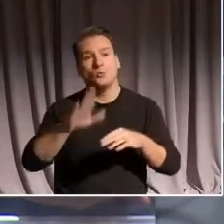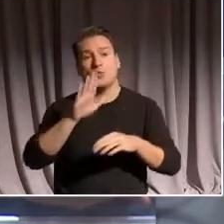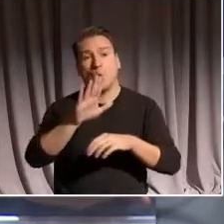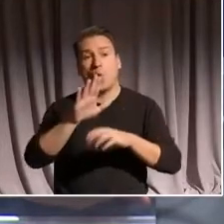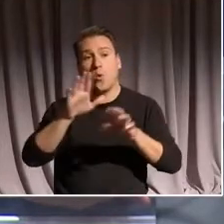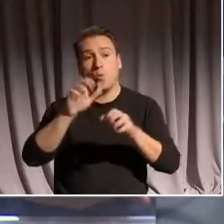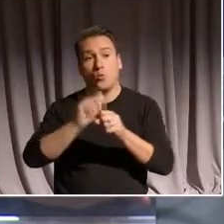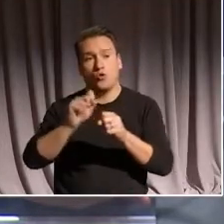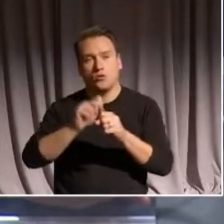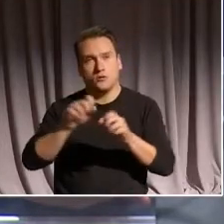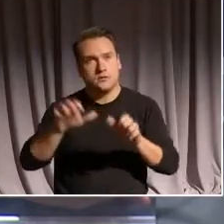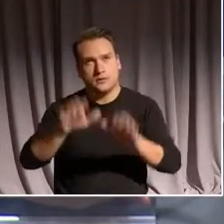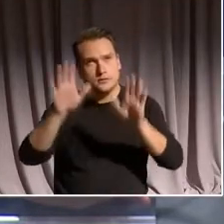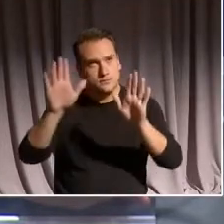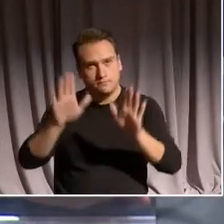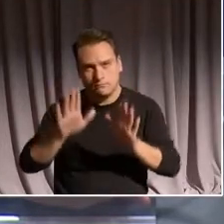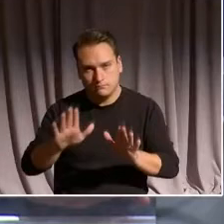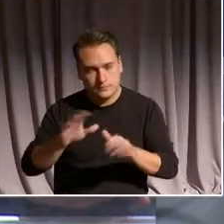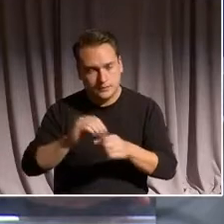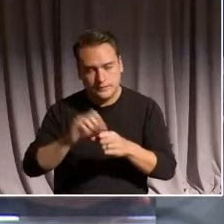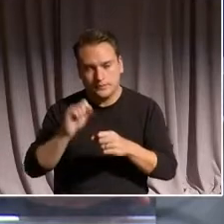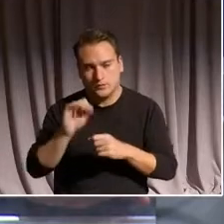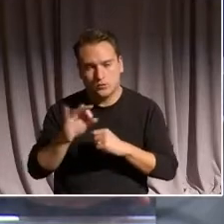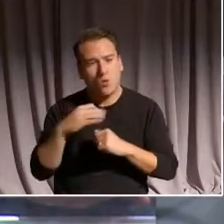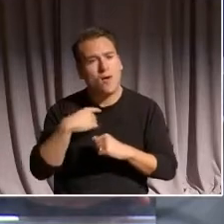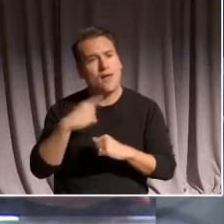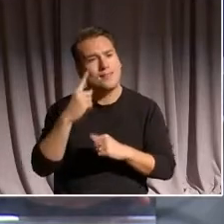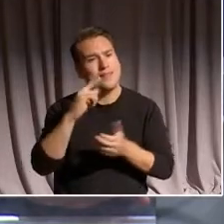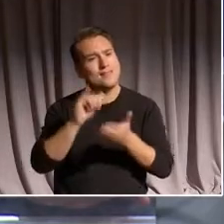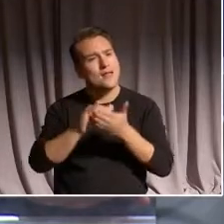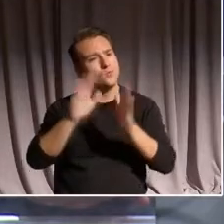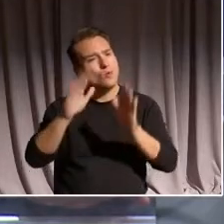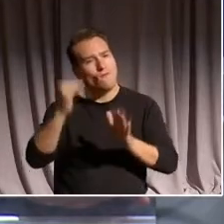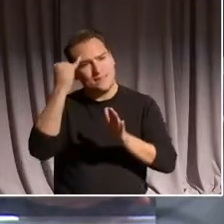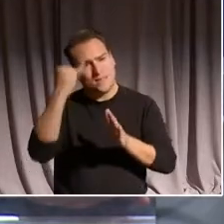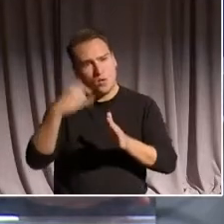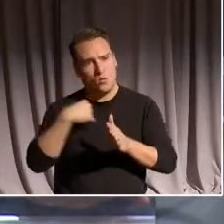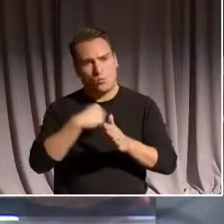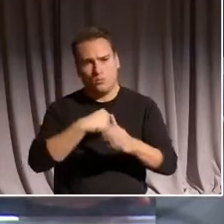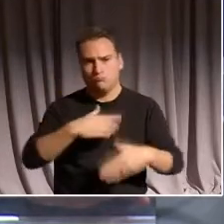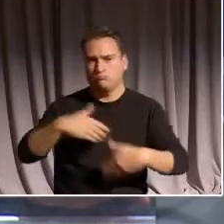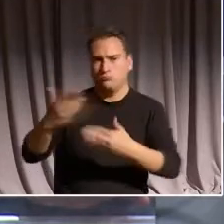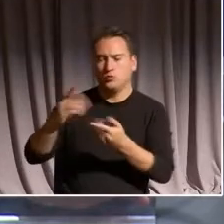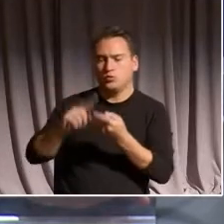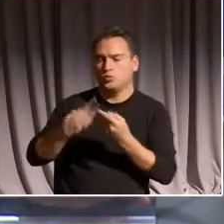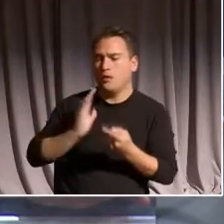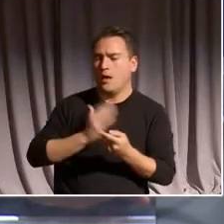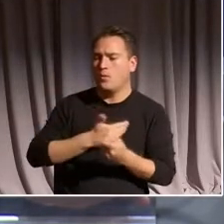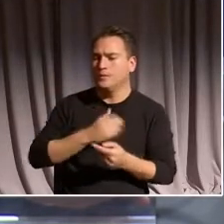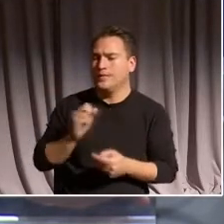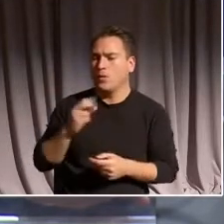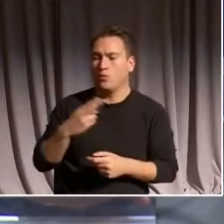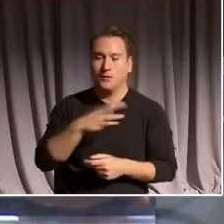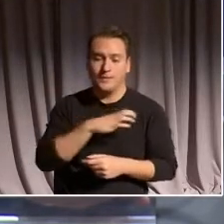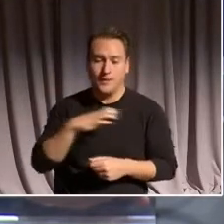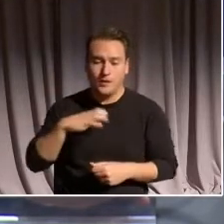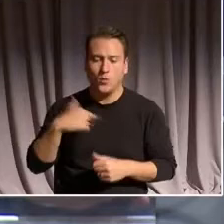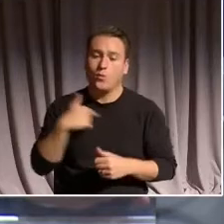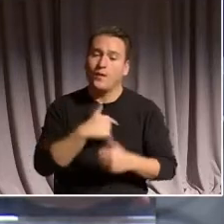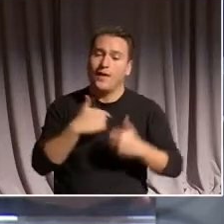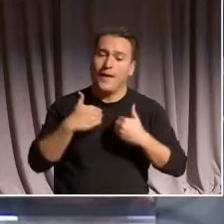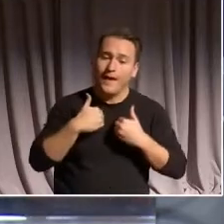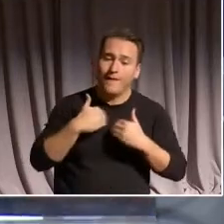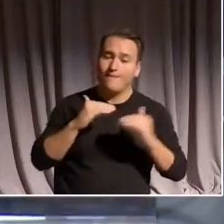San Francisco, and I think that's a wonderful idea to bring forward to our stakeholder committees. You know, we have the Equity and Aging